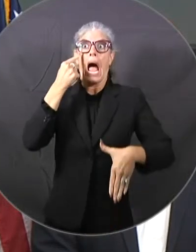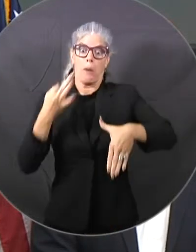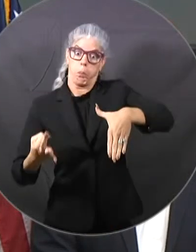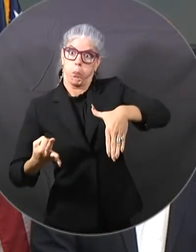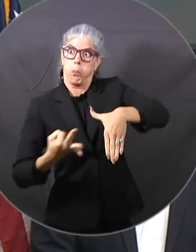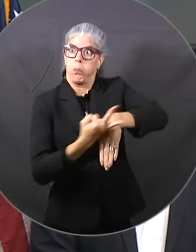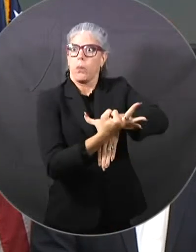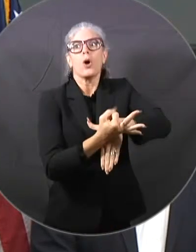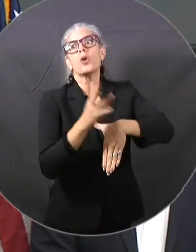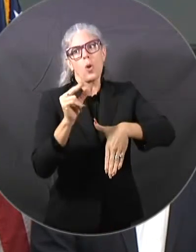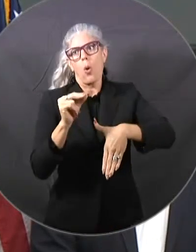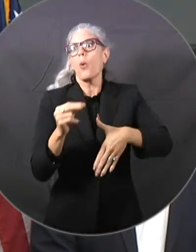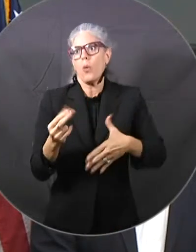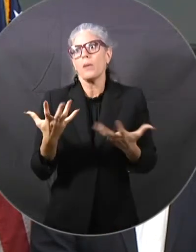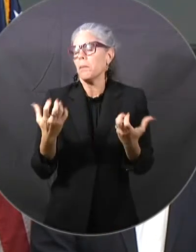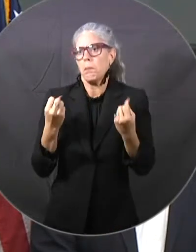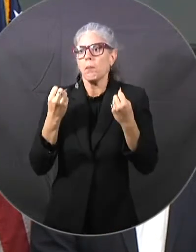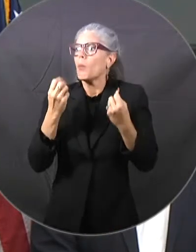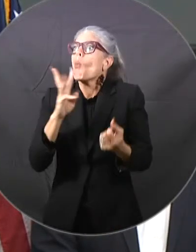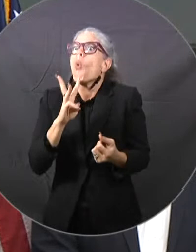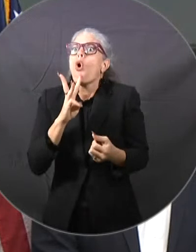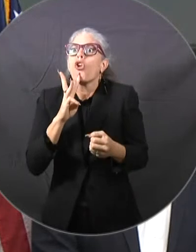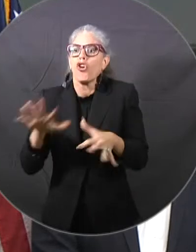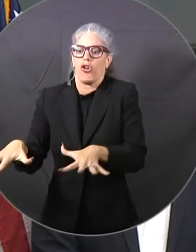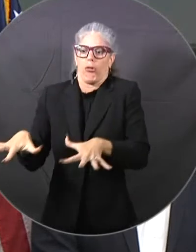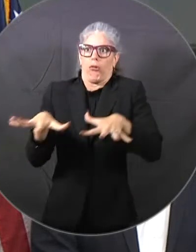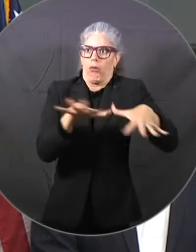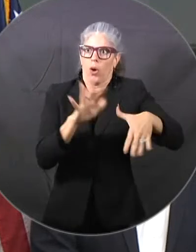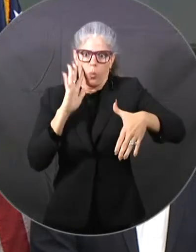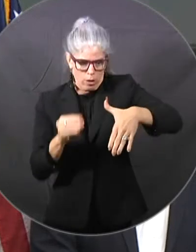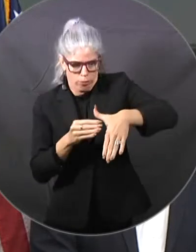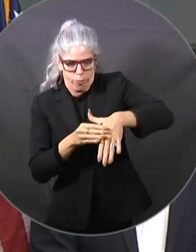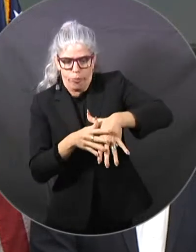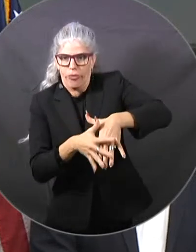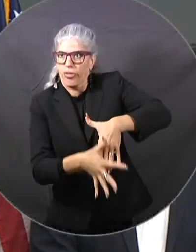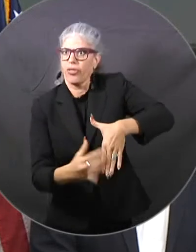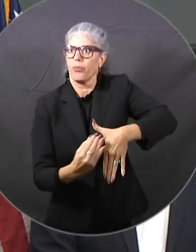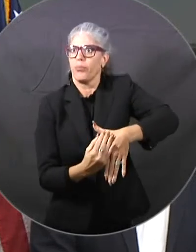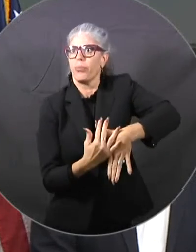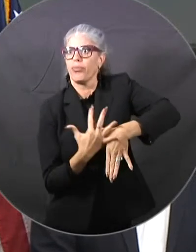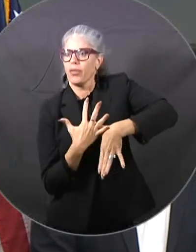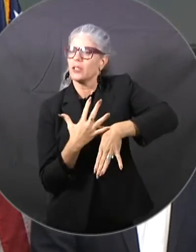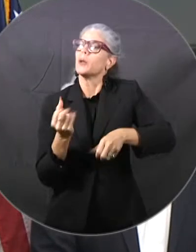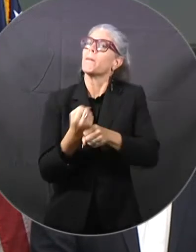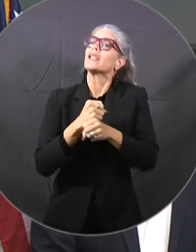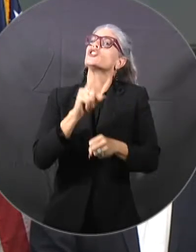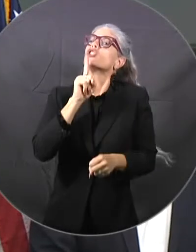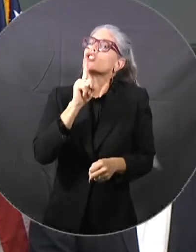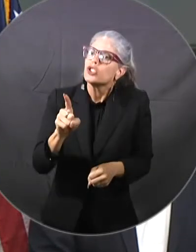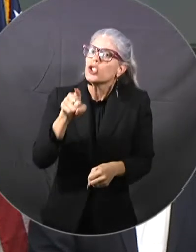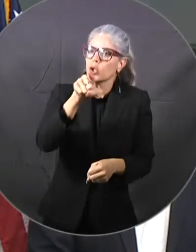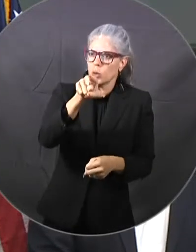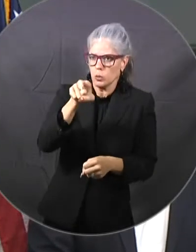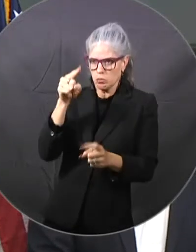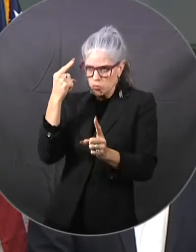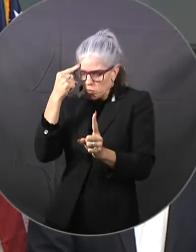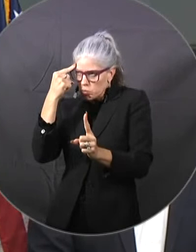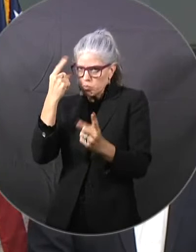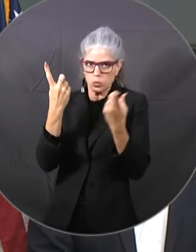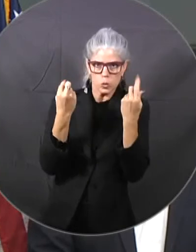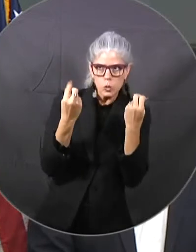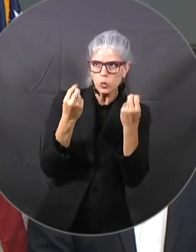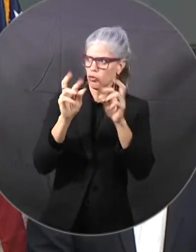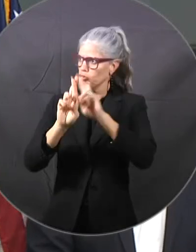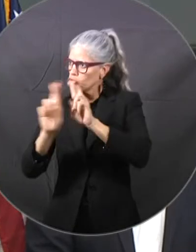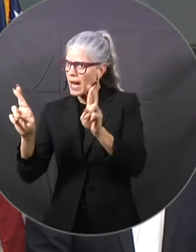up and down the coast. So please prepare for that and make sure you're making decisions that are going to protect you and your family. Okay? Any